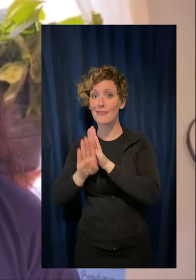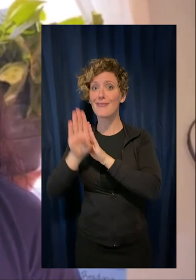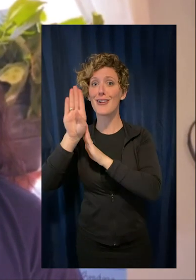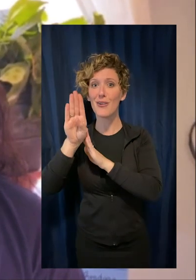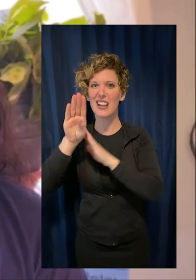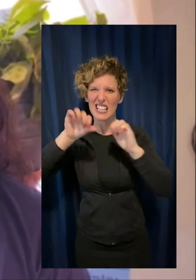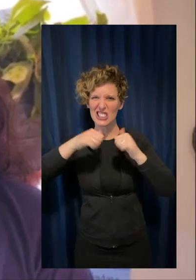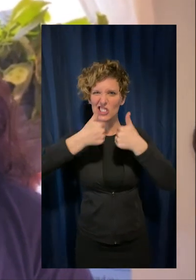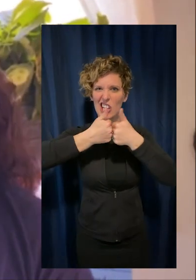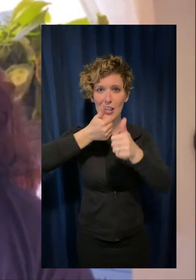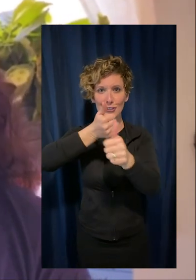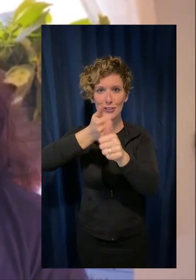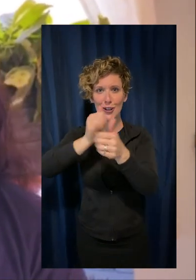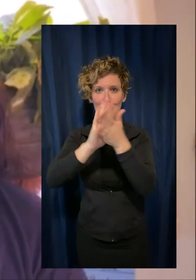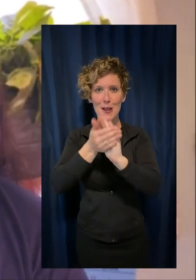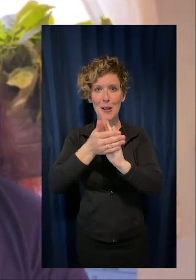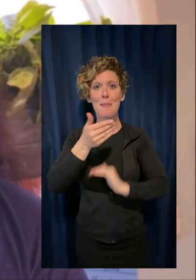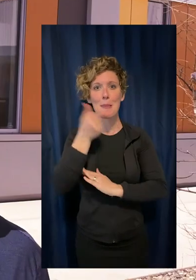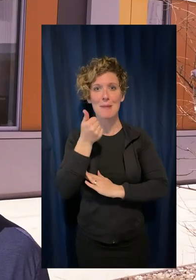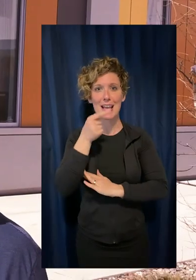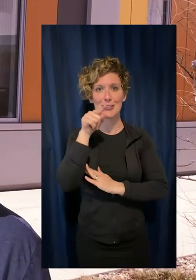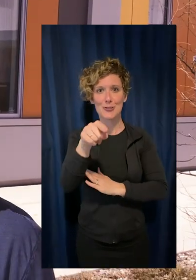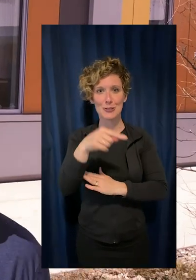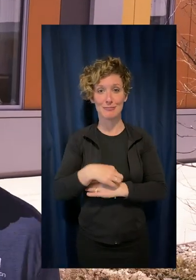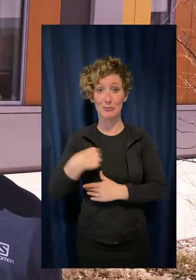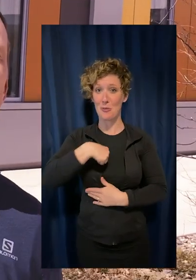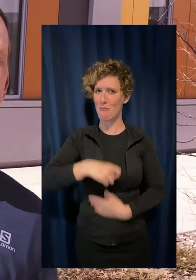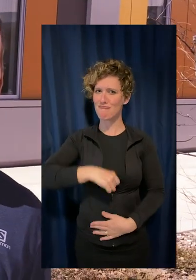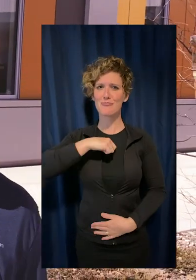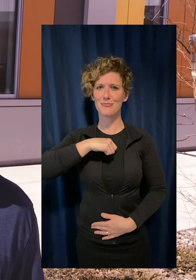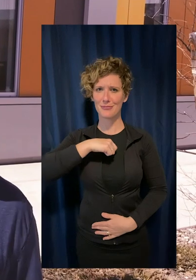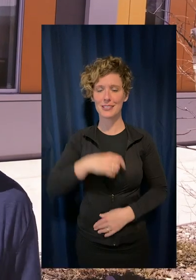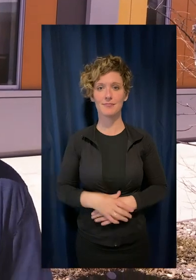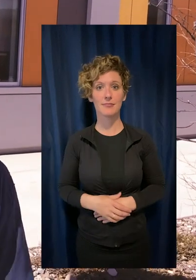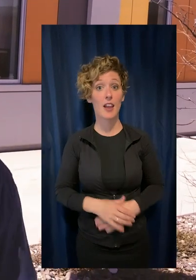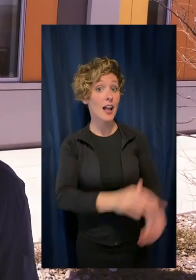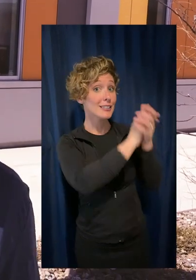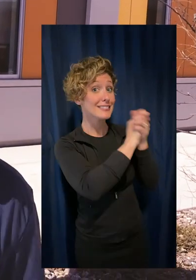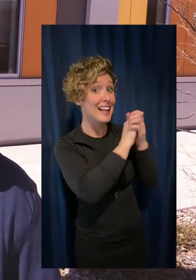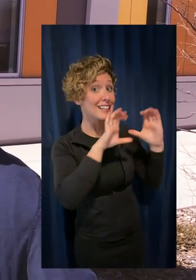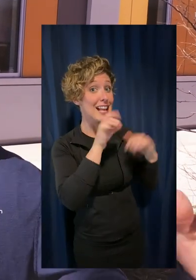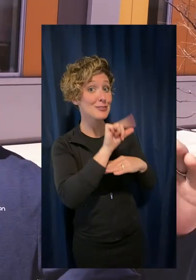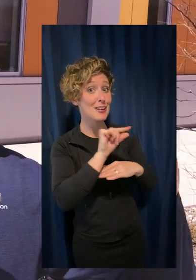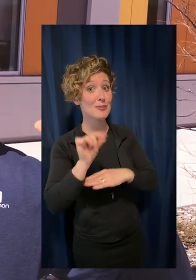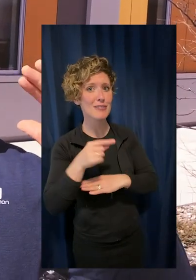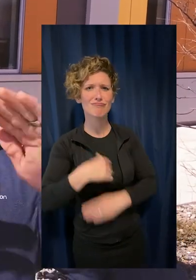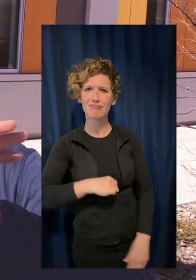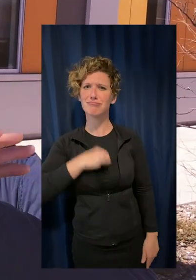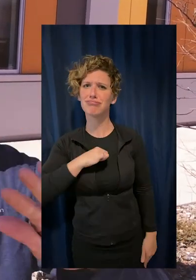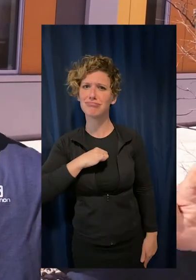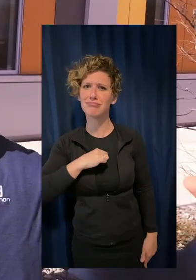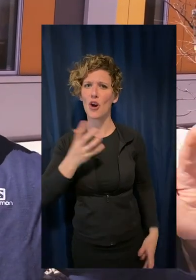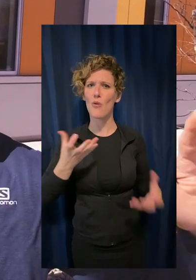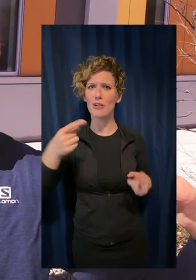best you. We are all so proud of you. Congratulations, class of 2020. I'm so proud of you, and I just want you to know that,